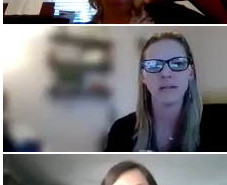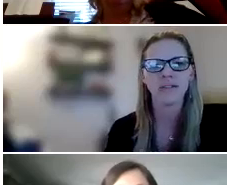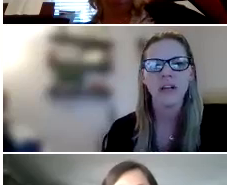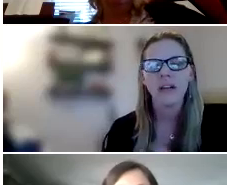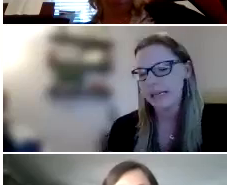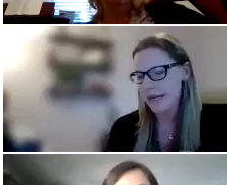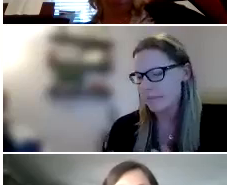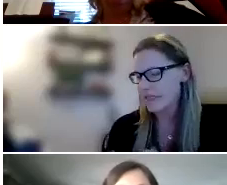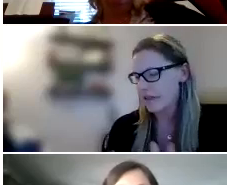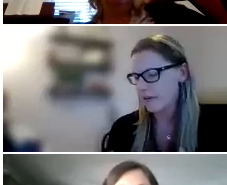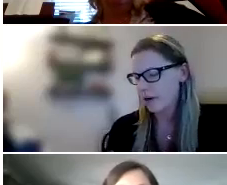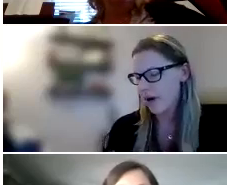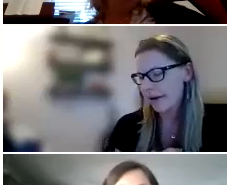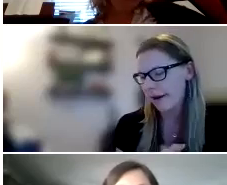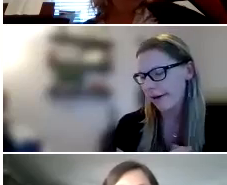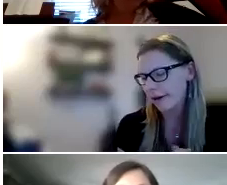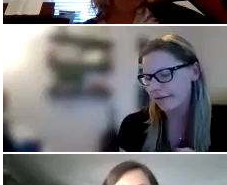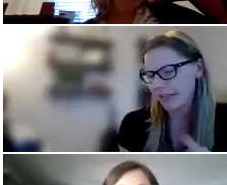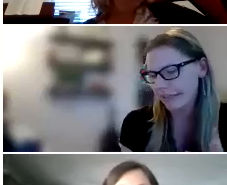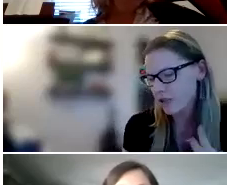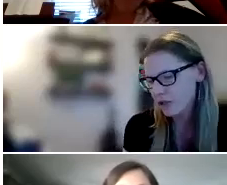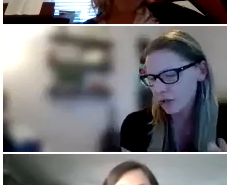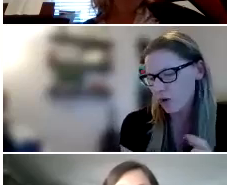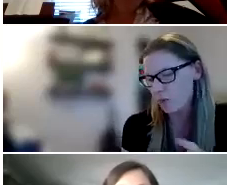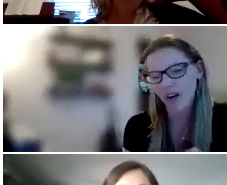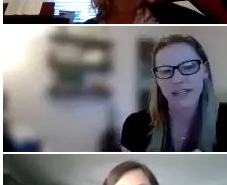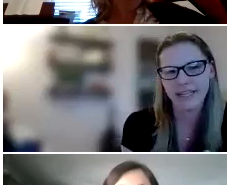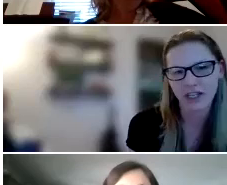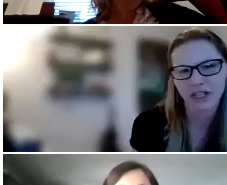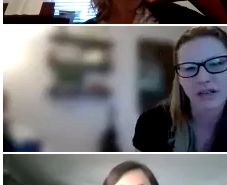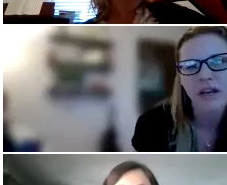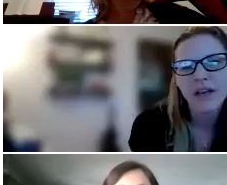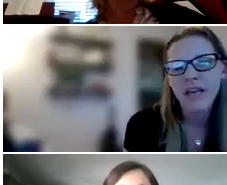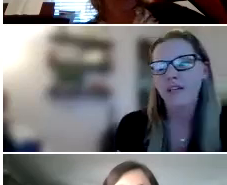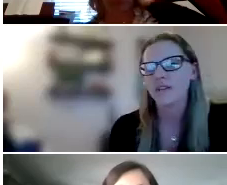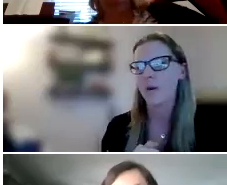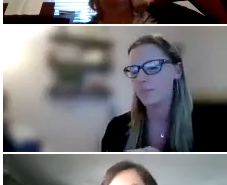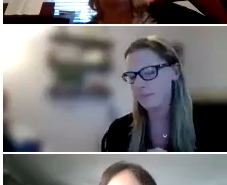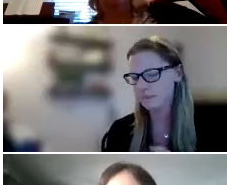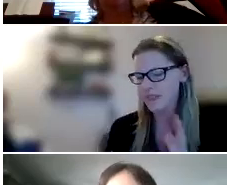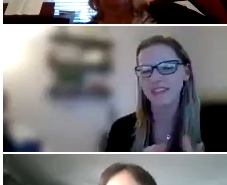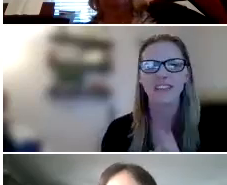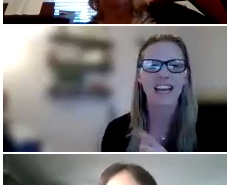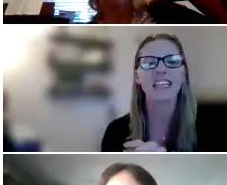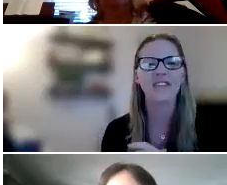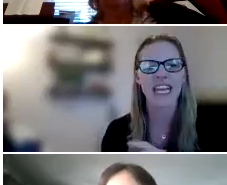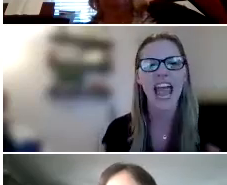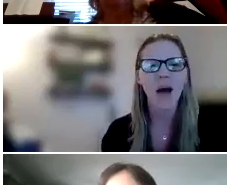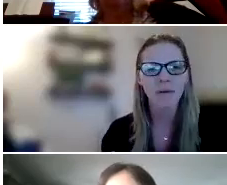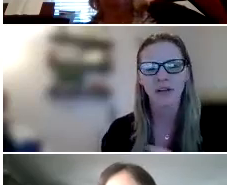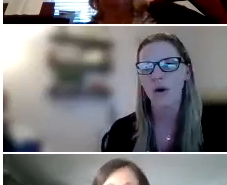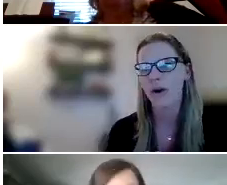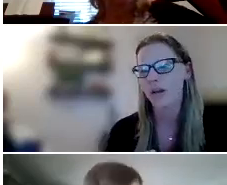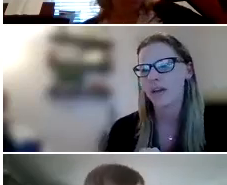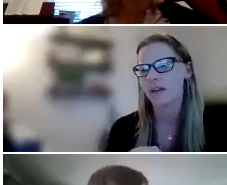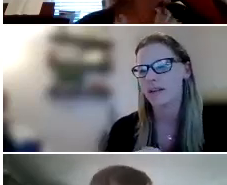types of E&Ms, they require care of at least 2 or more conditions. And so this kind of left a